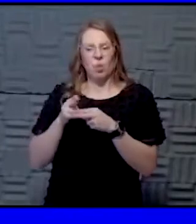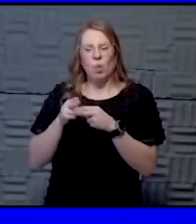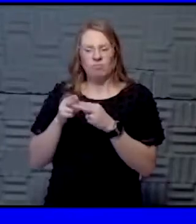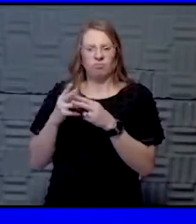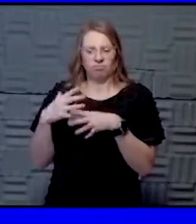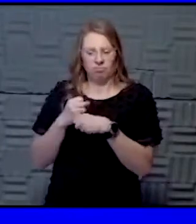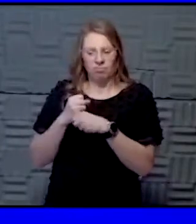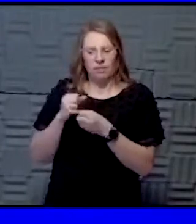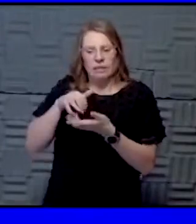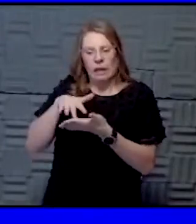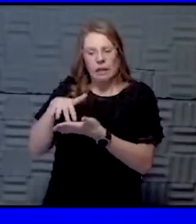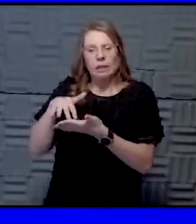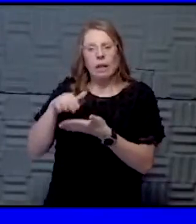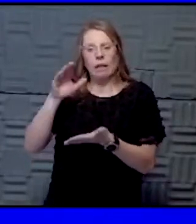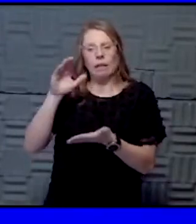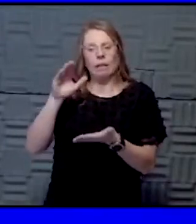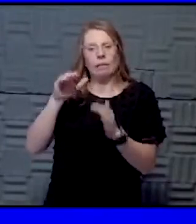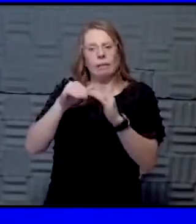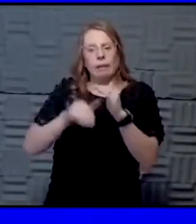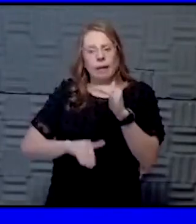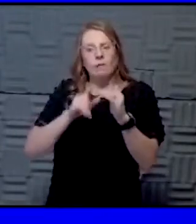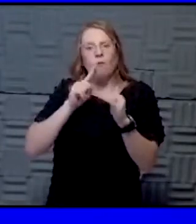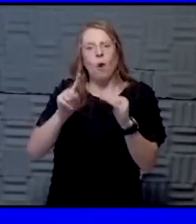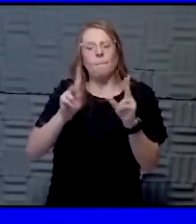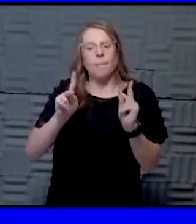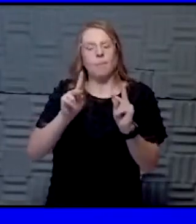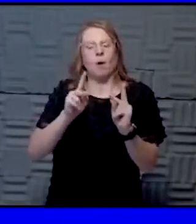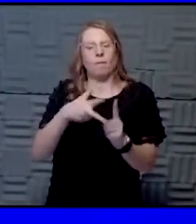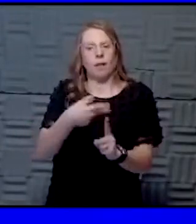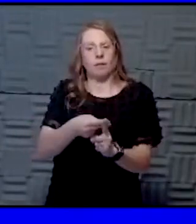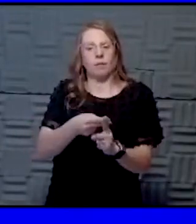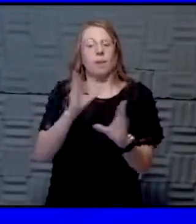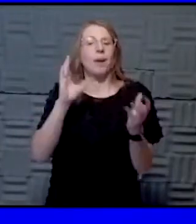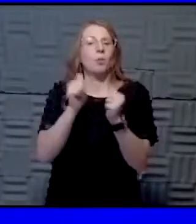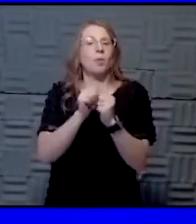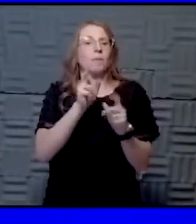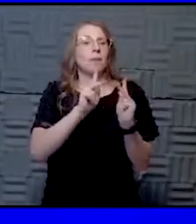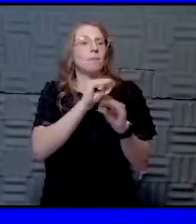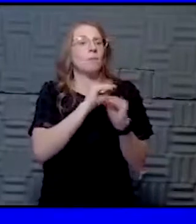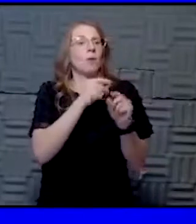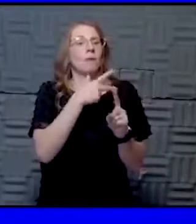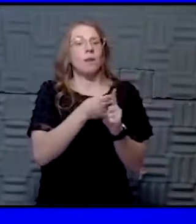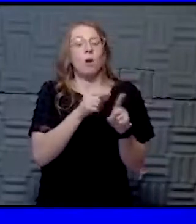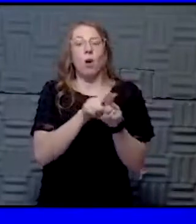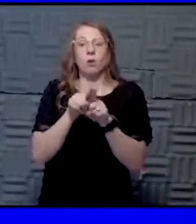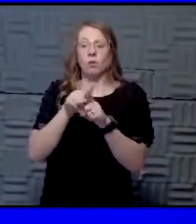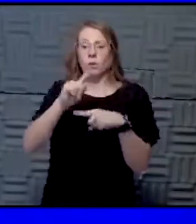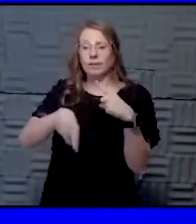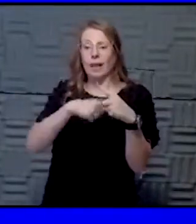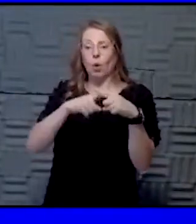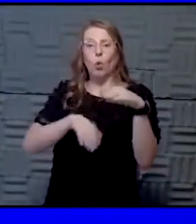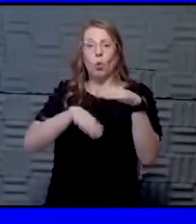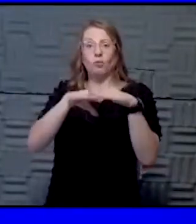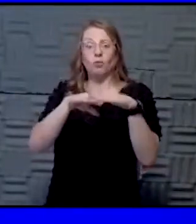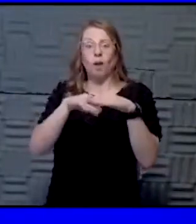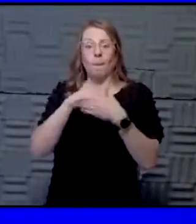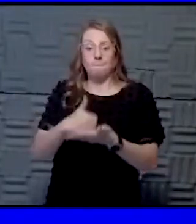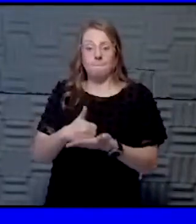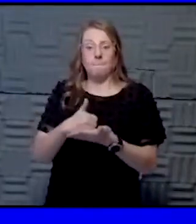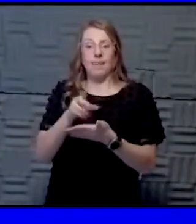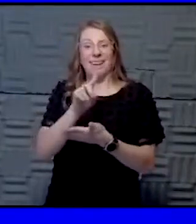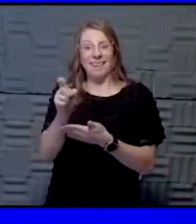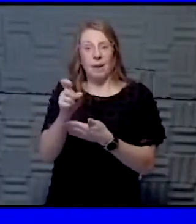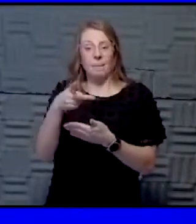in people that are vaccinated compared to unvaccinated people. Also, the cycle threshold, what we use to help diagnose